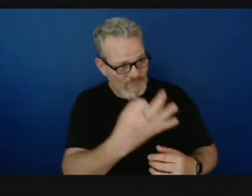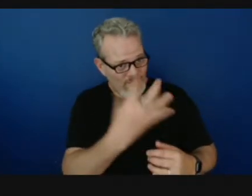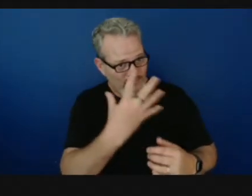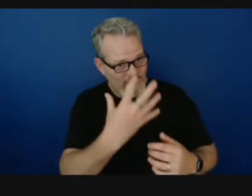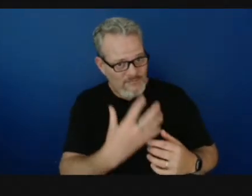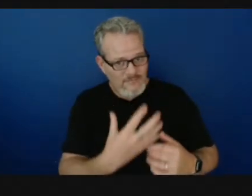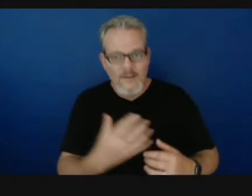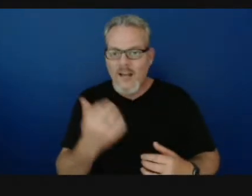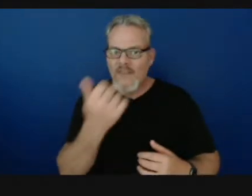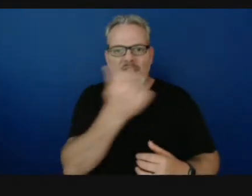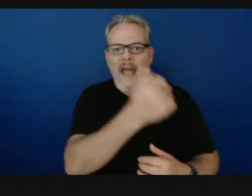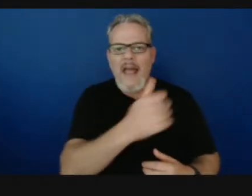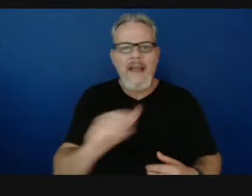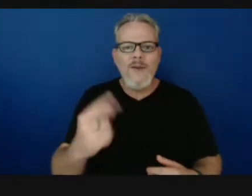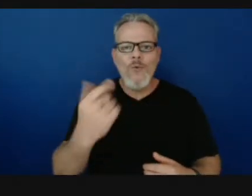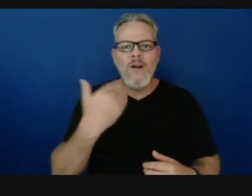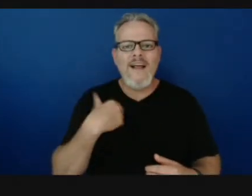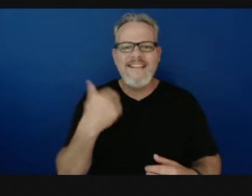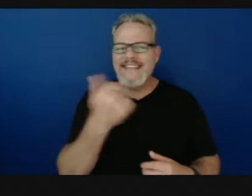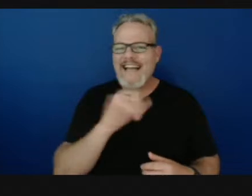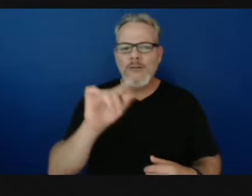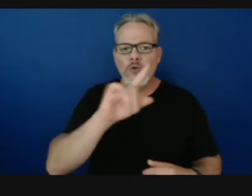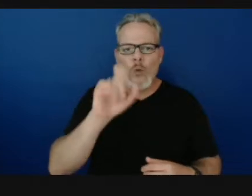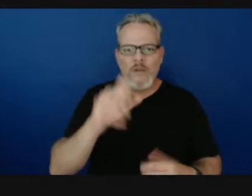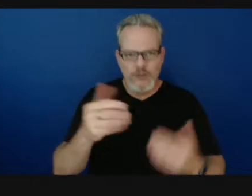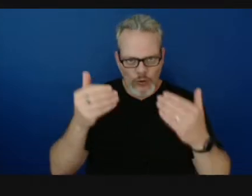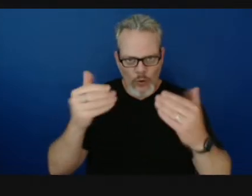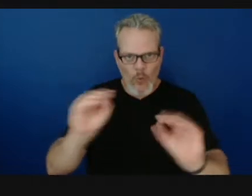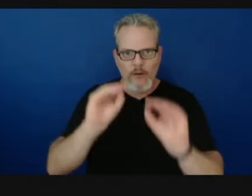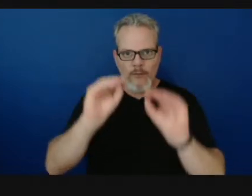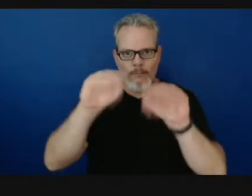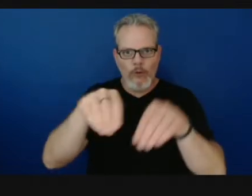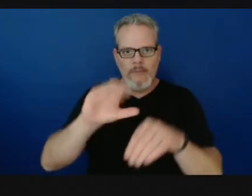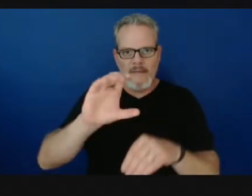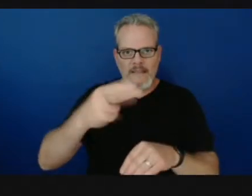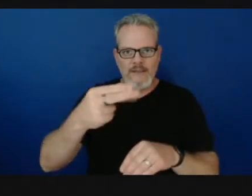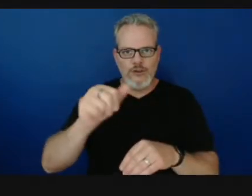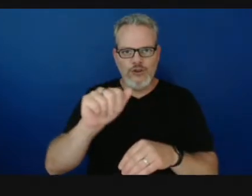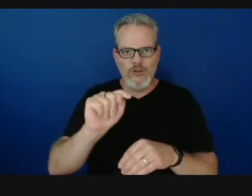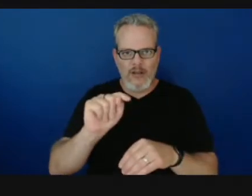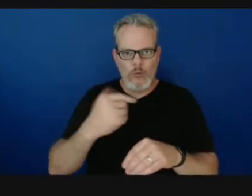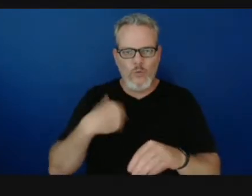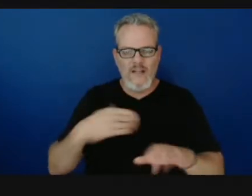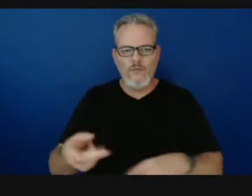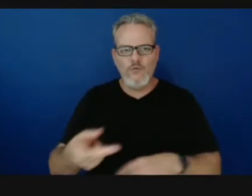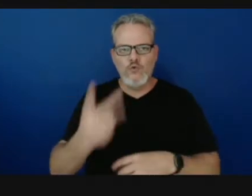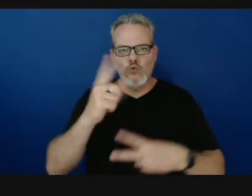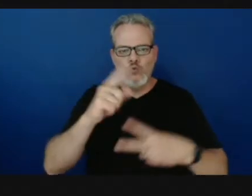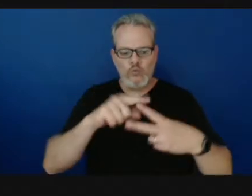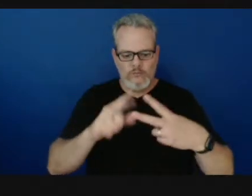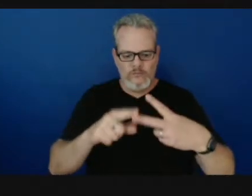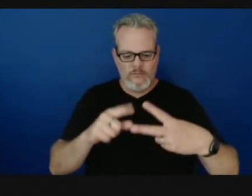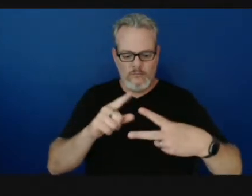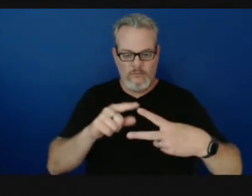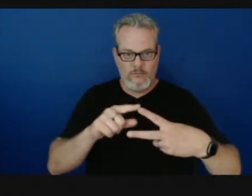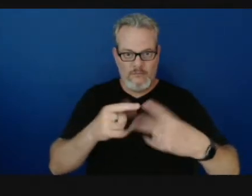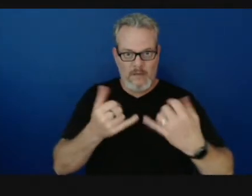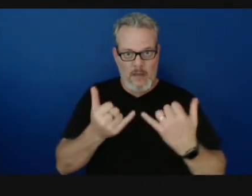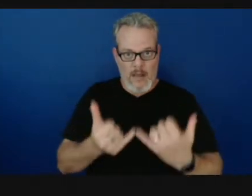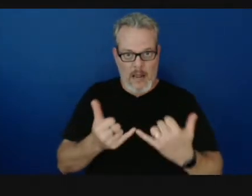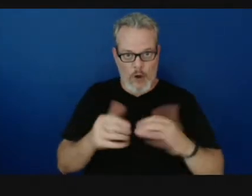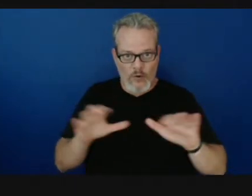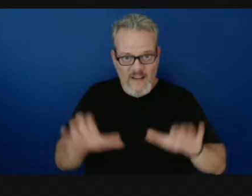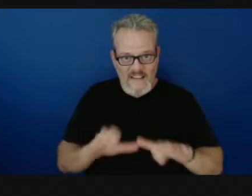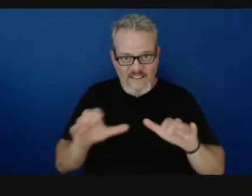anybody has any questions, go ahead and put them in the chat. We'll be doing 2 segments. So questions about current activity in the beginning, and